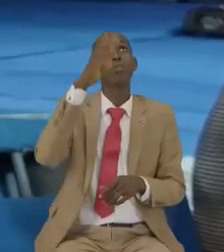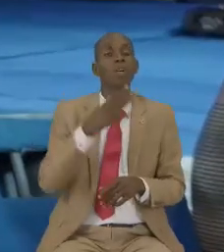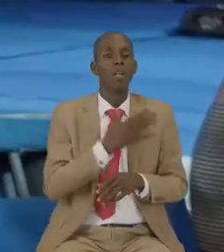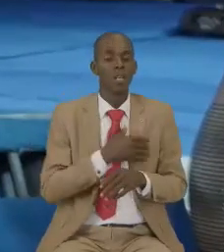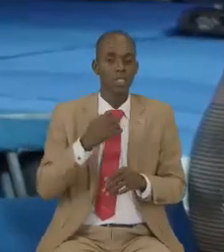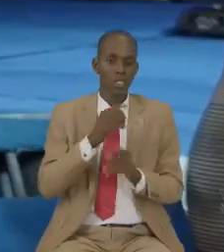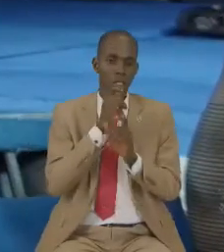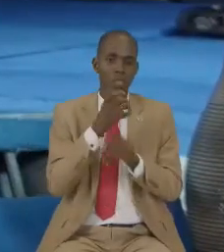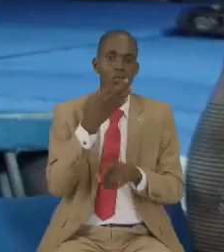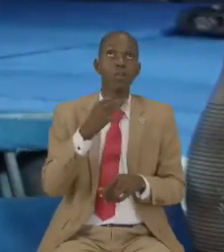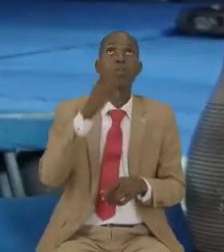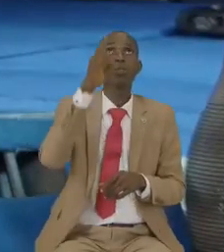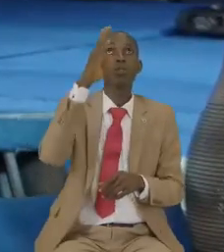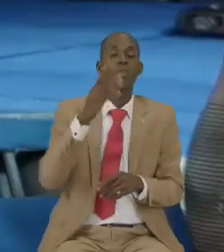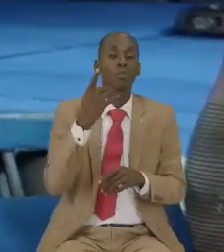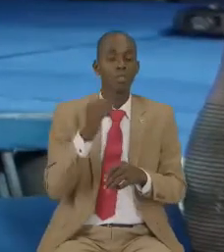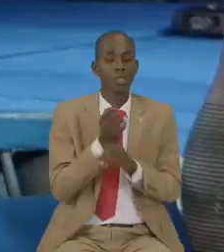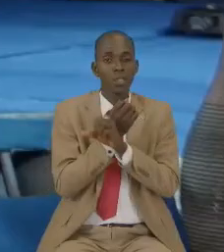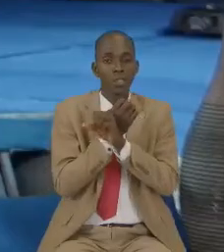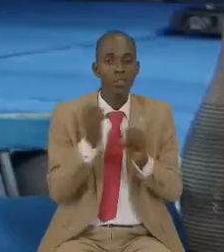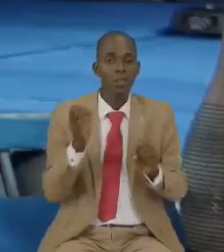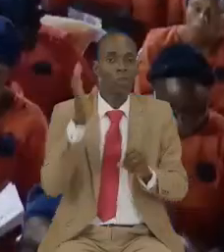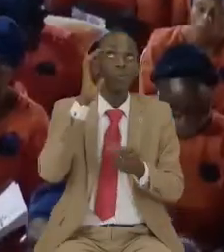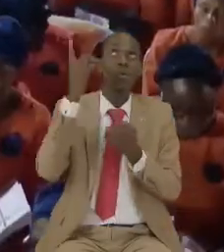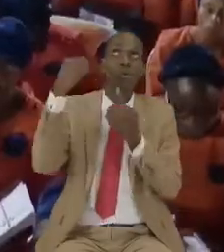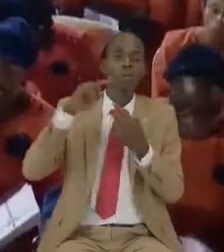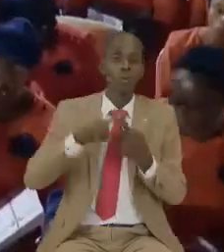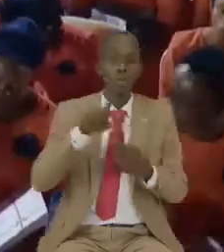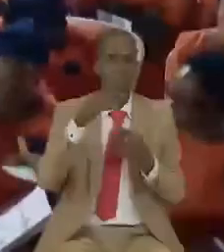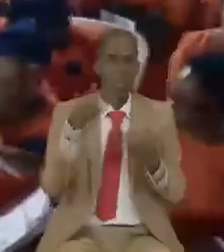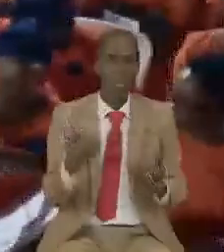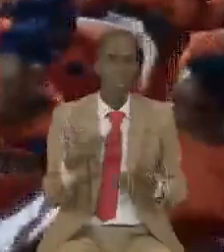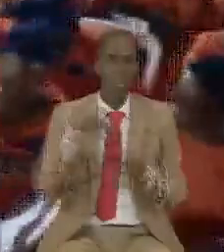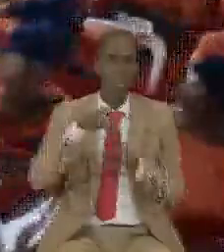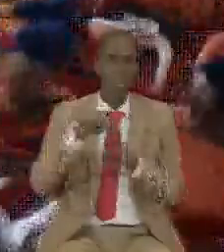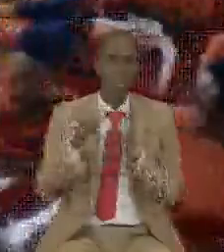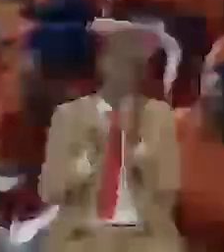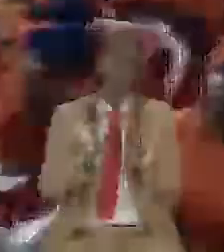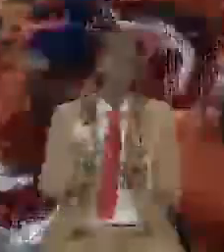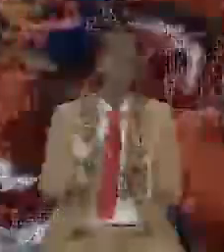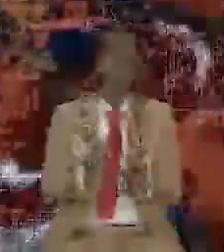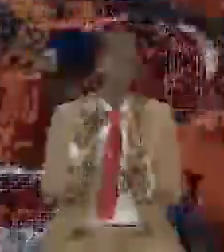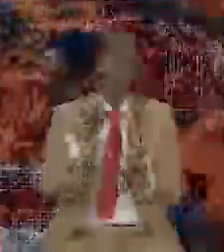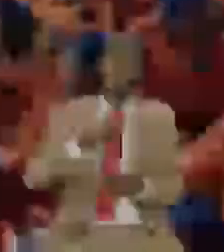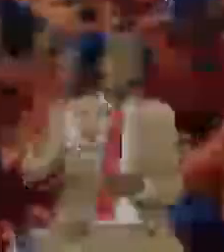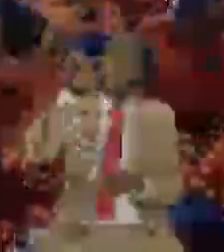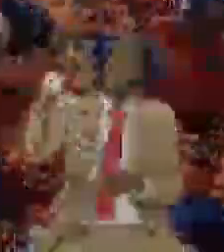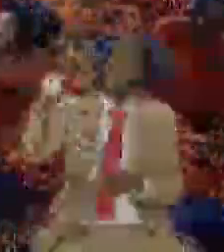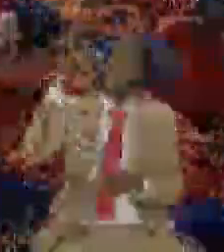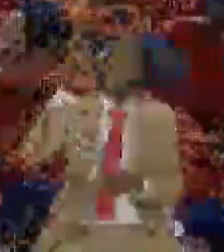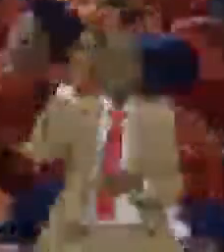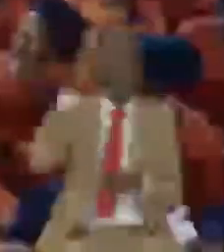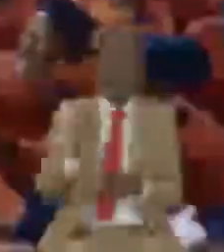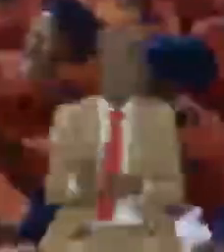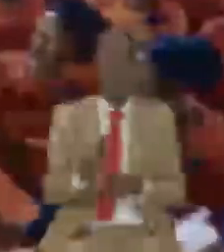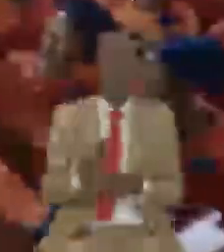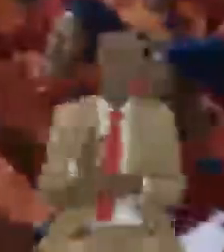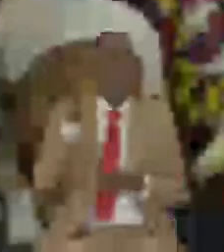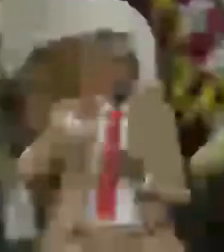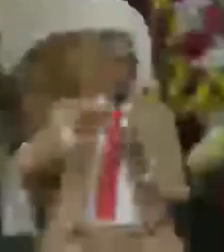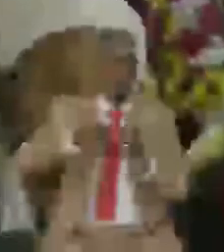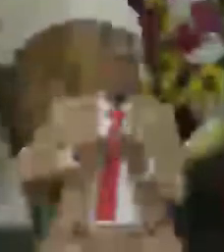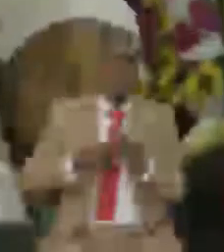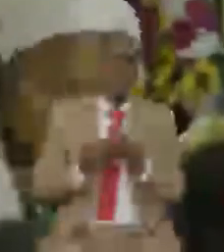of God in salvation will come to you today. The gift of God in healing will come to